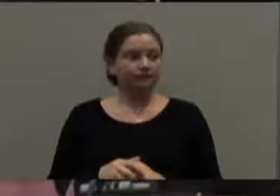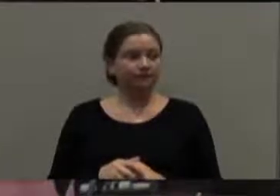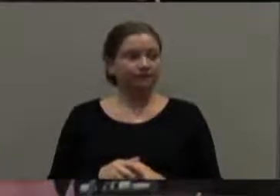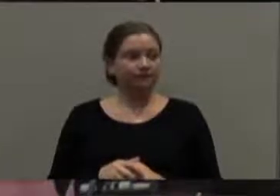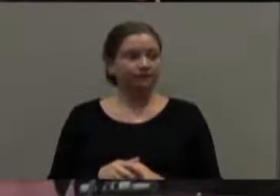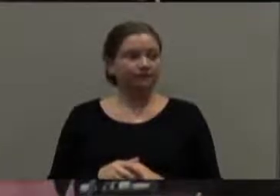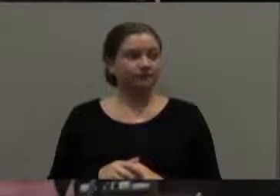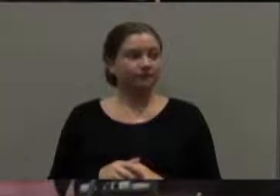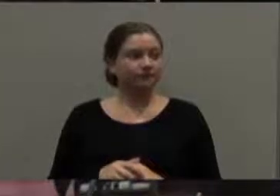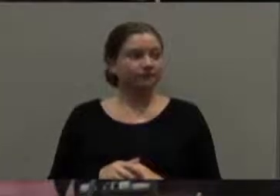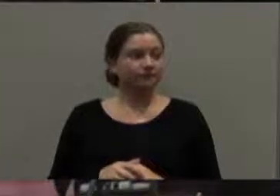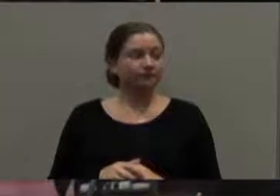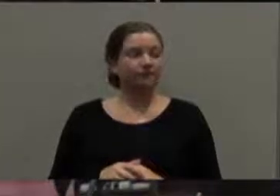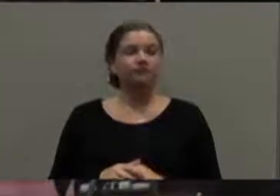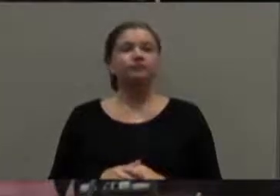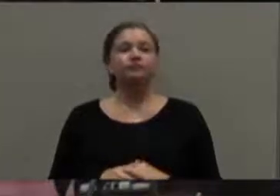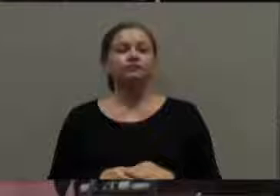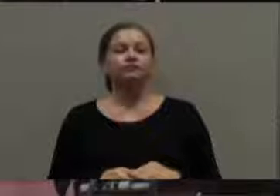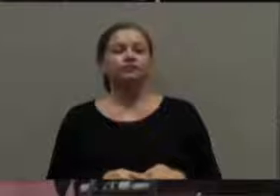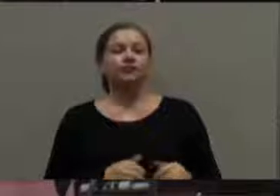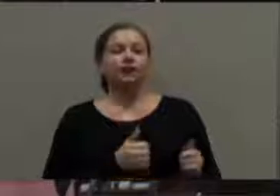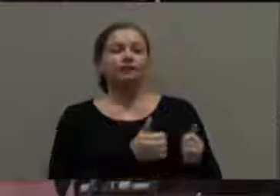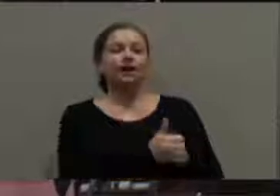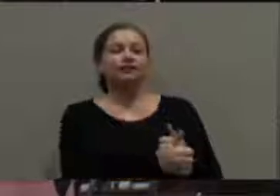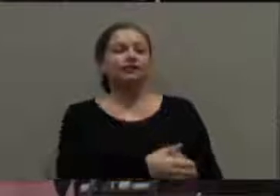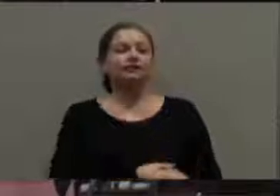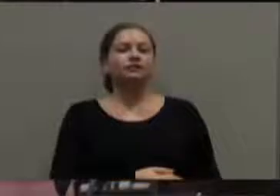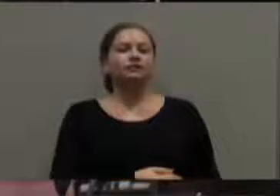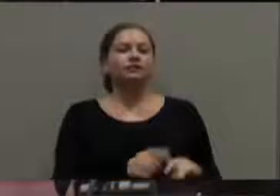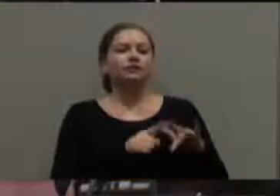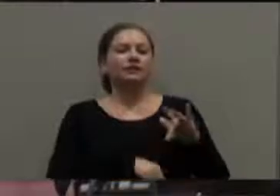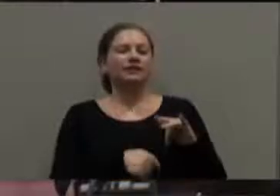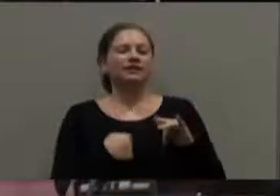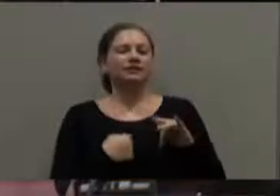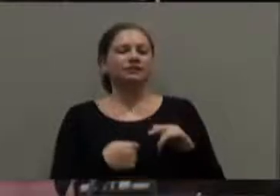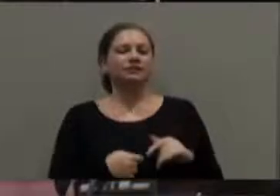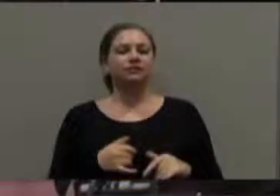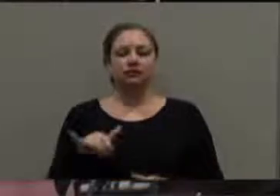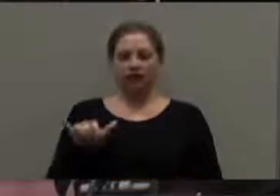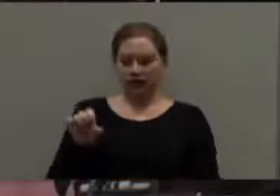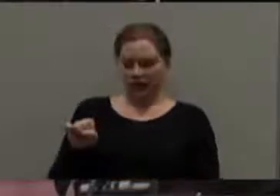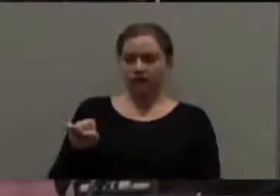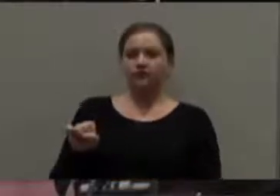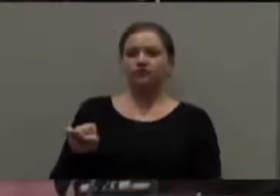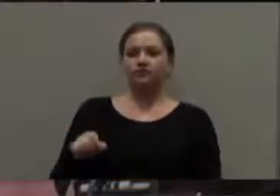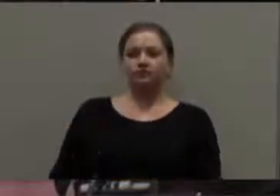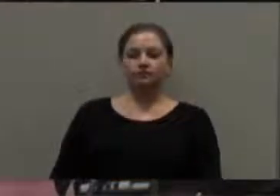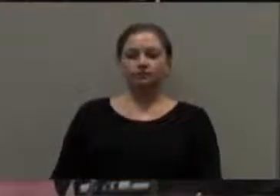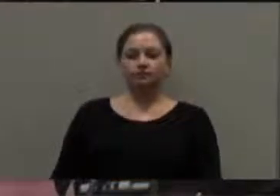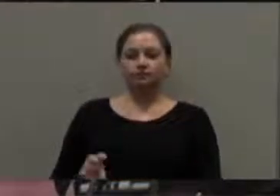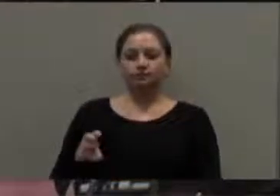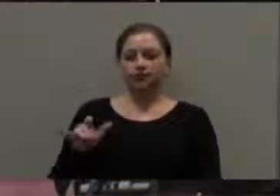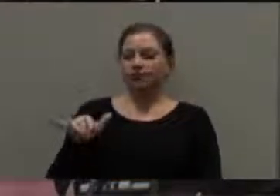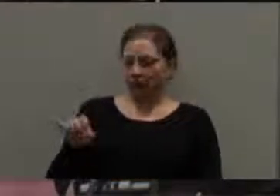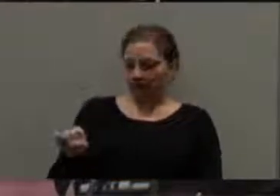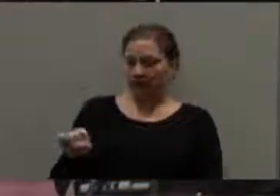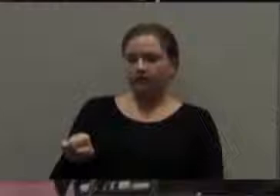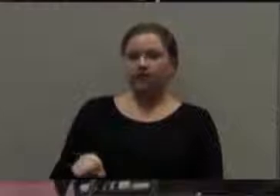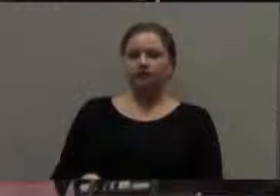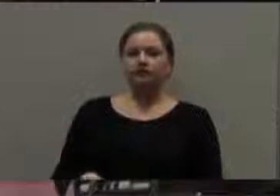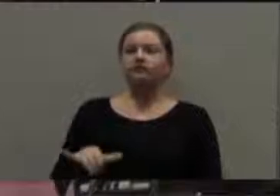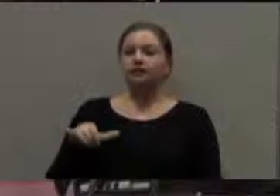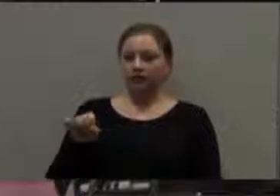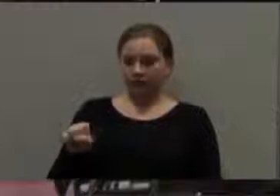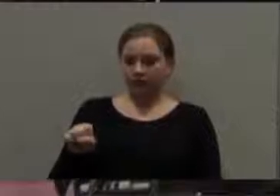Ms. Satterfield. Pass. Ms. Owen. Yes. Mr. Watson. Yes. Ms. Babb.